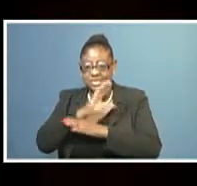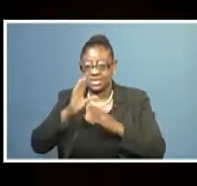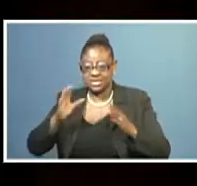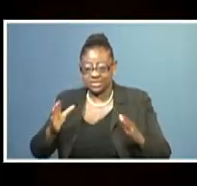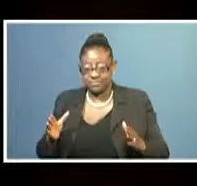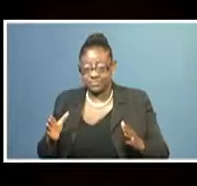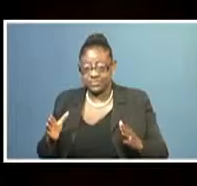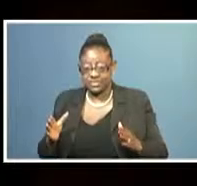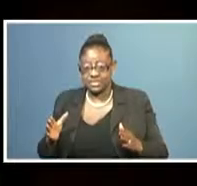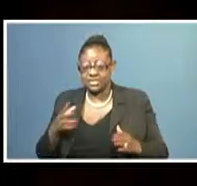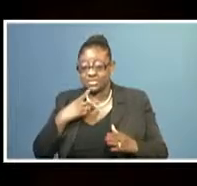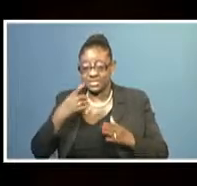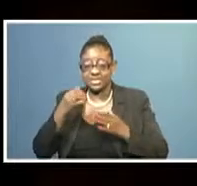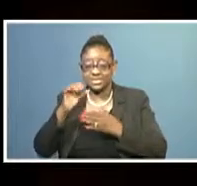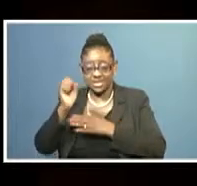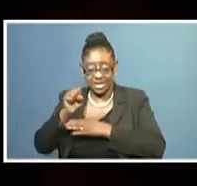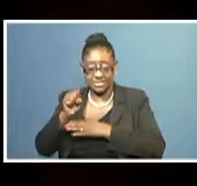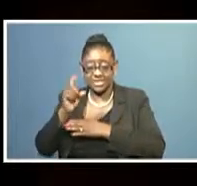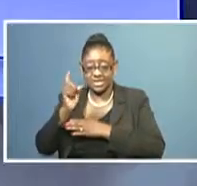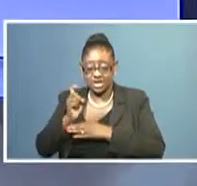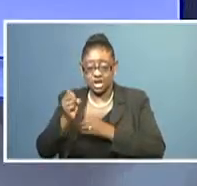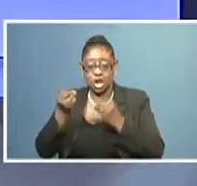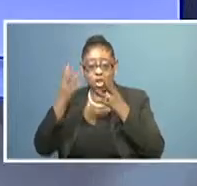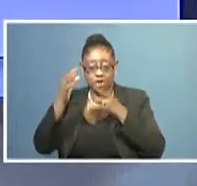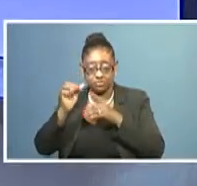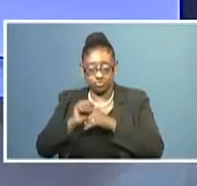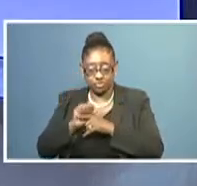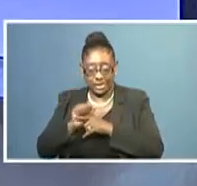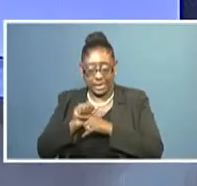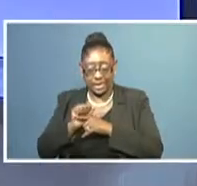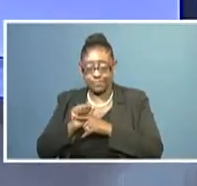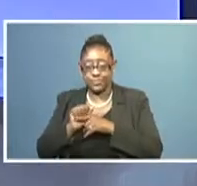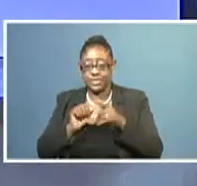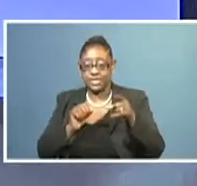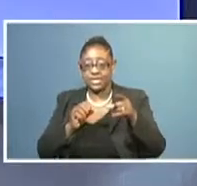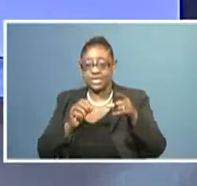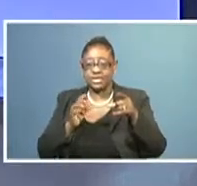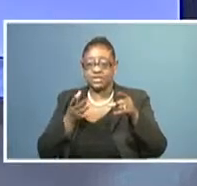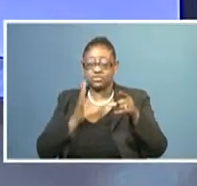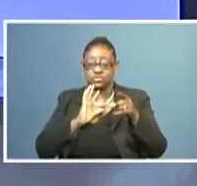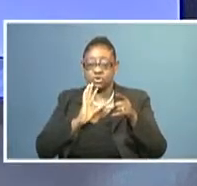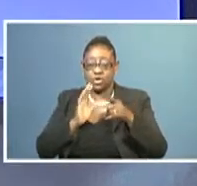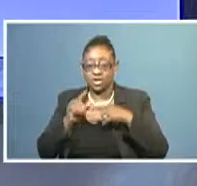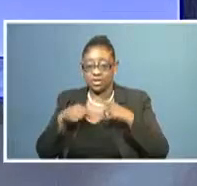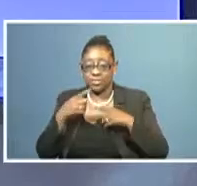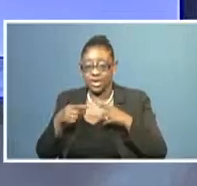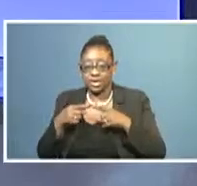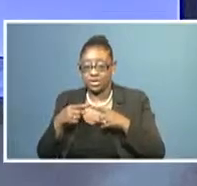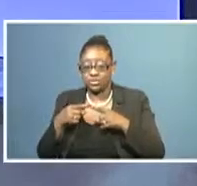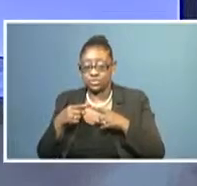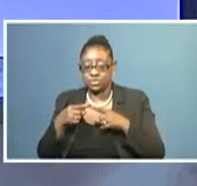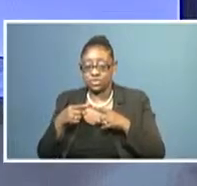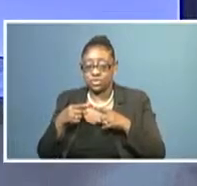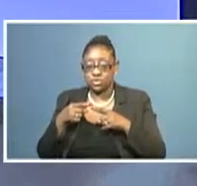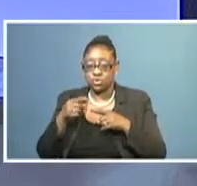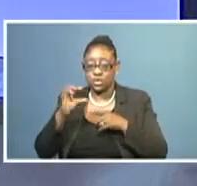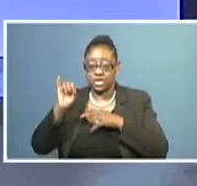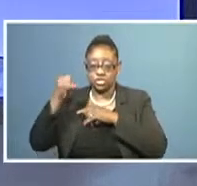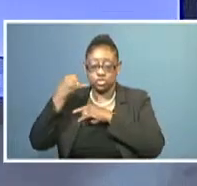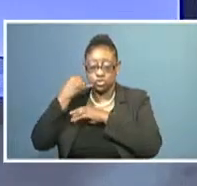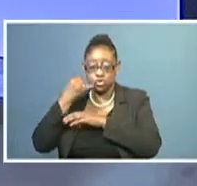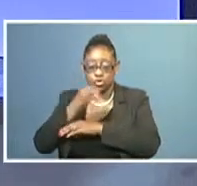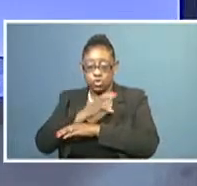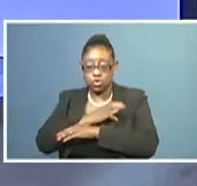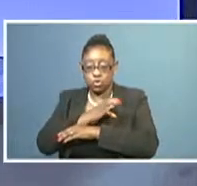a lot of training. Now, also weighing in on the tragedy, Transport and Housing Minister, the Honorable Jo Beth